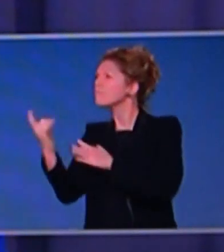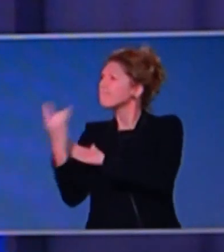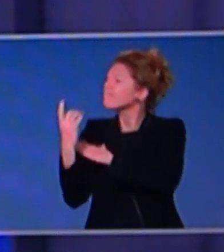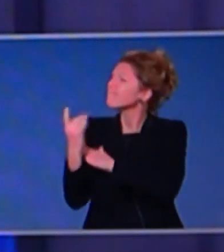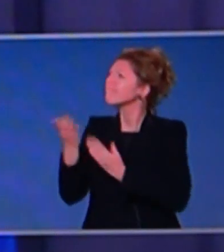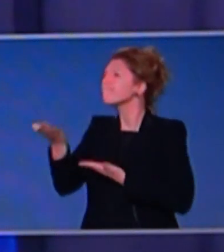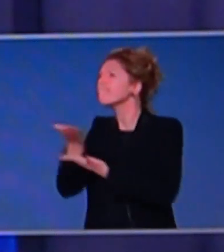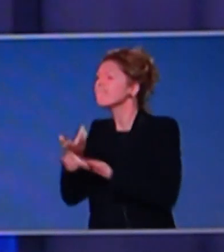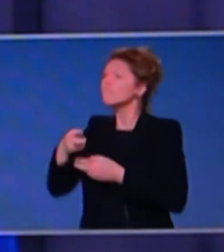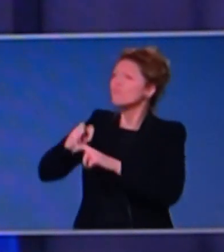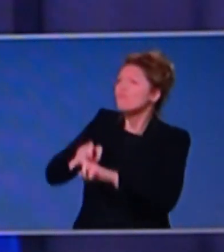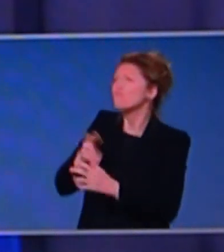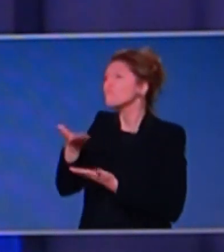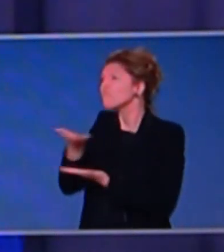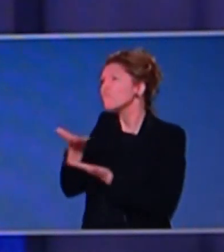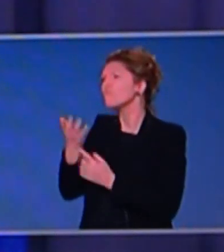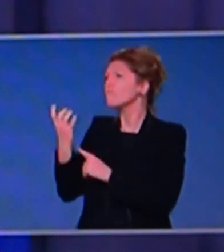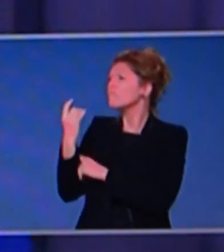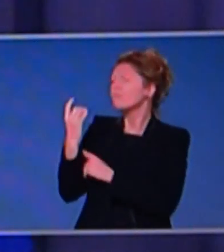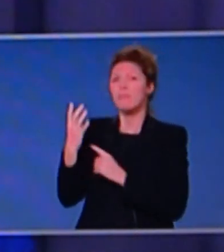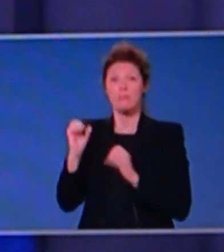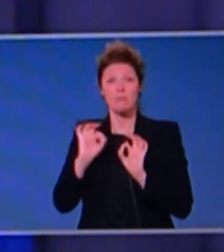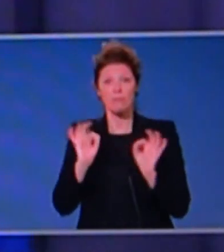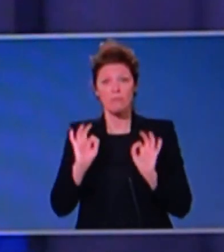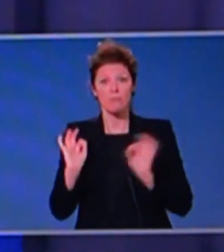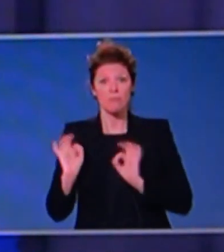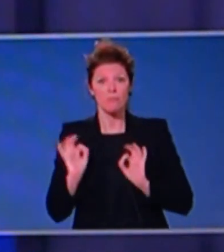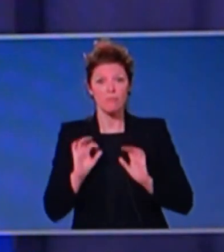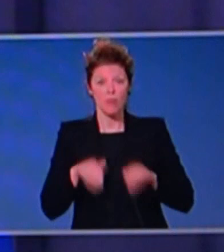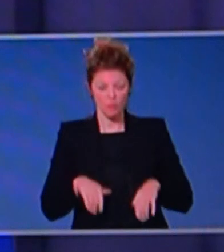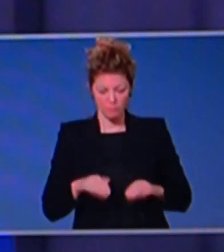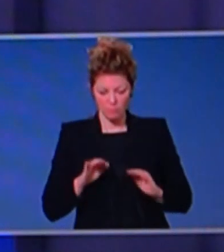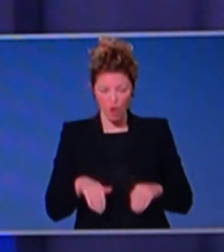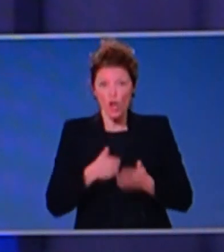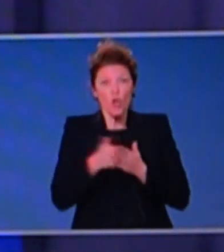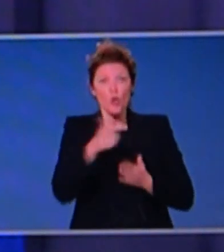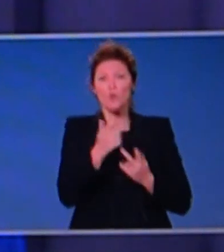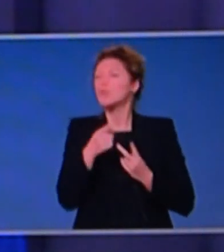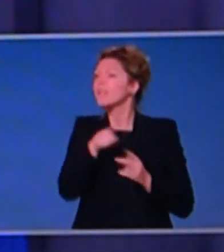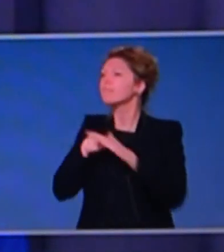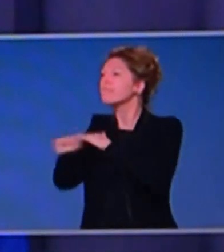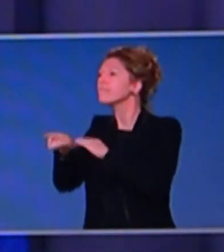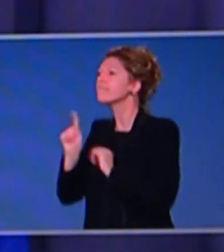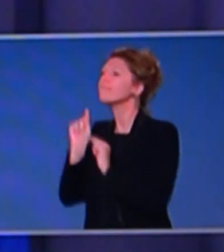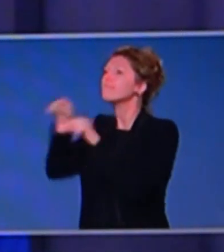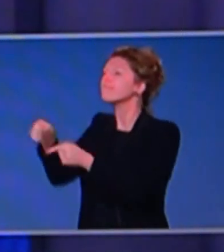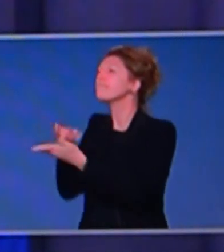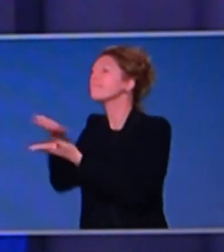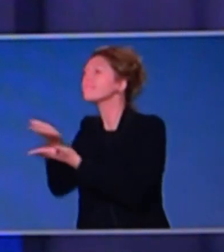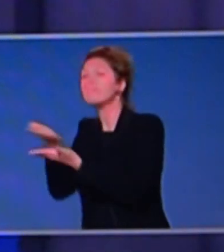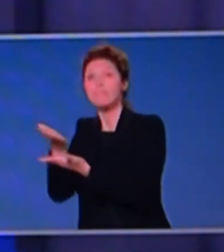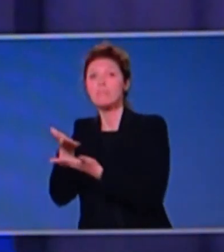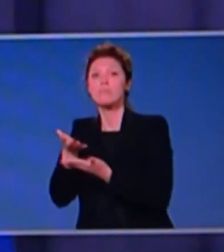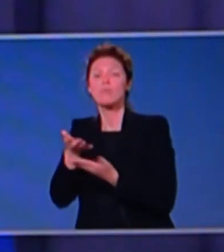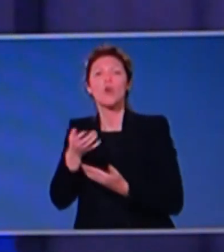their mental health challenges are not actually going out and doing those visits. Now, we partially addressed that with the